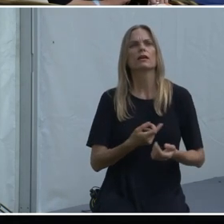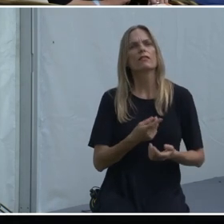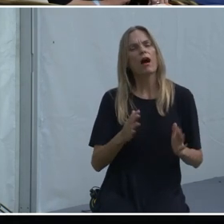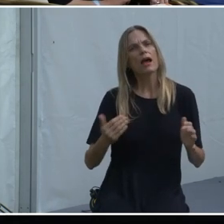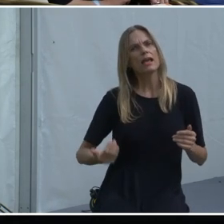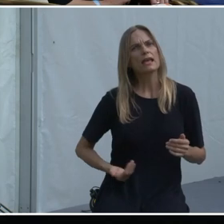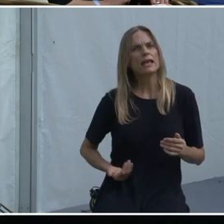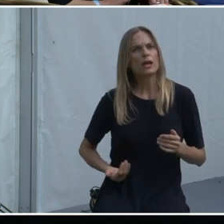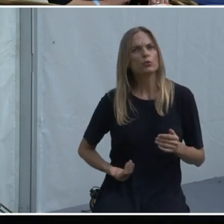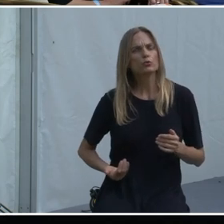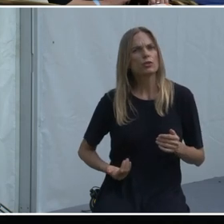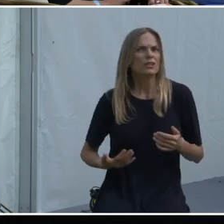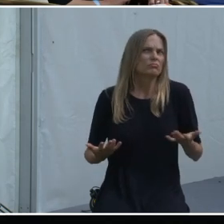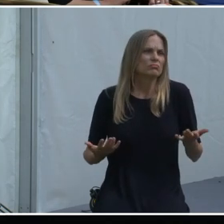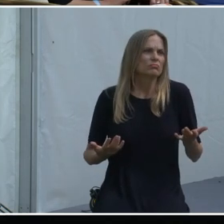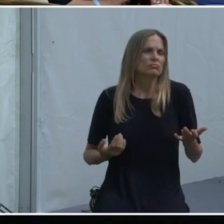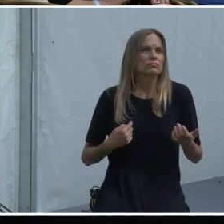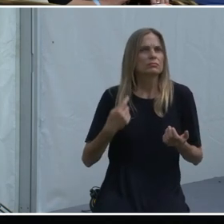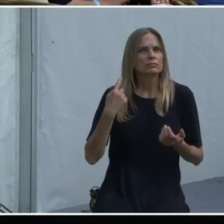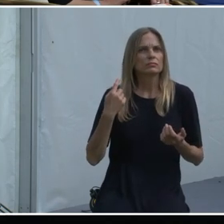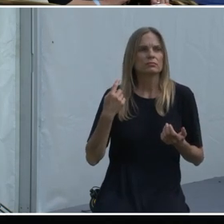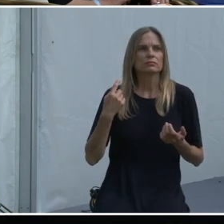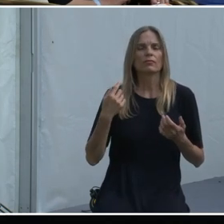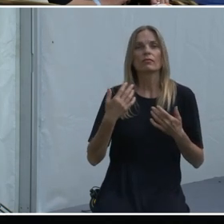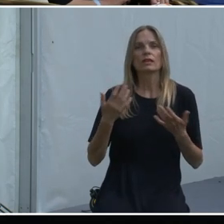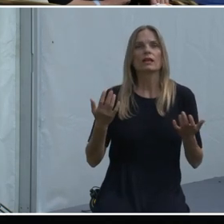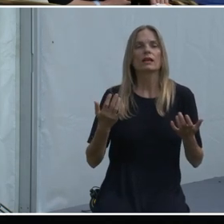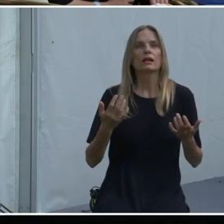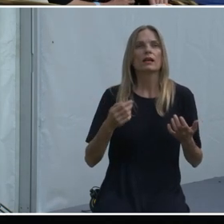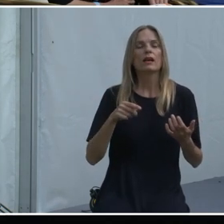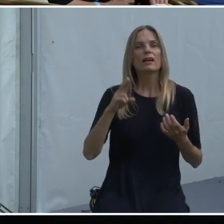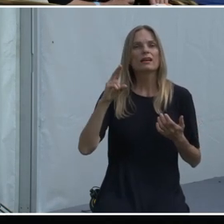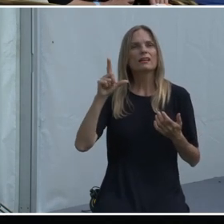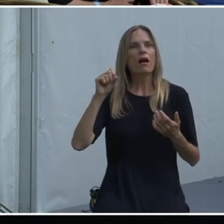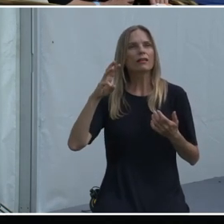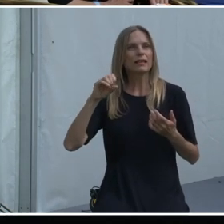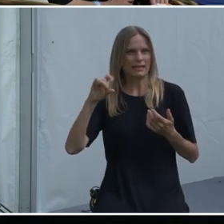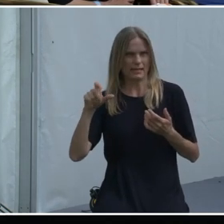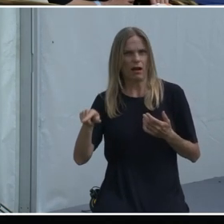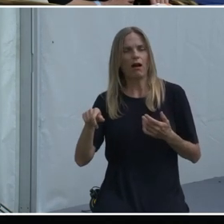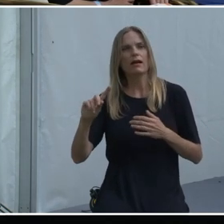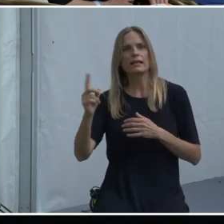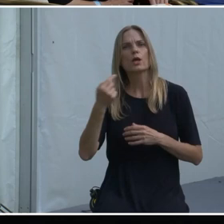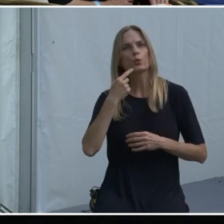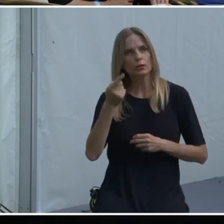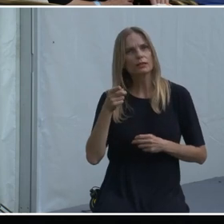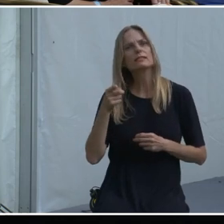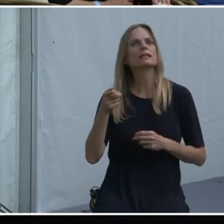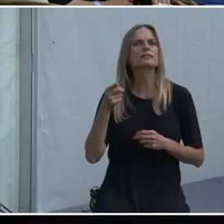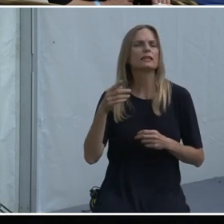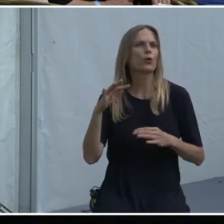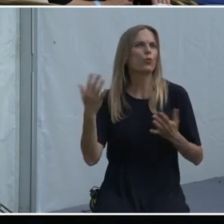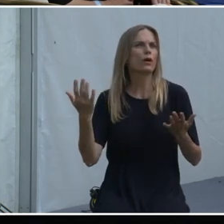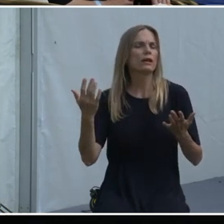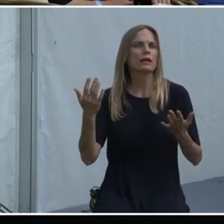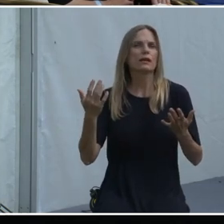all know. But Anni, I also want to bring you in on the first point from Katariina around the polarized and often some